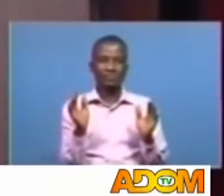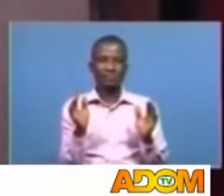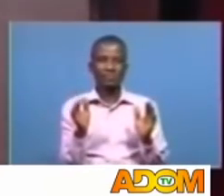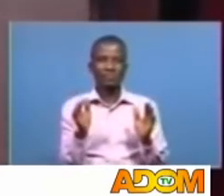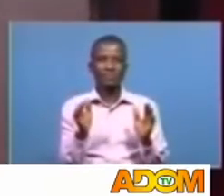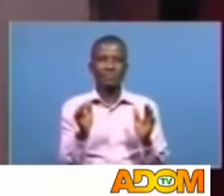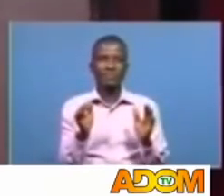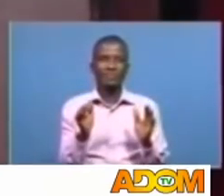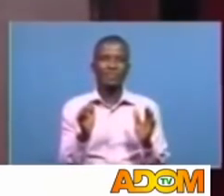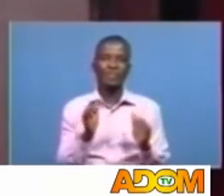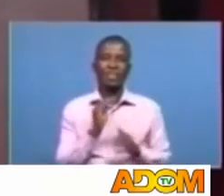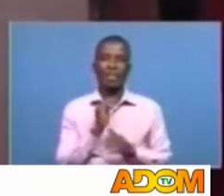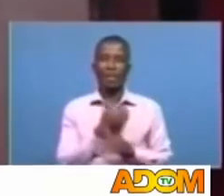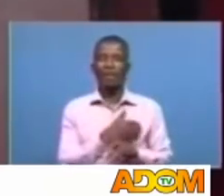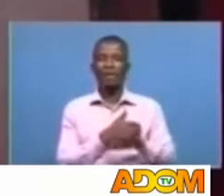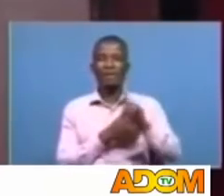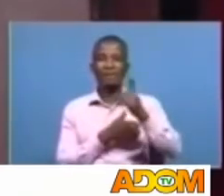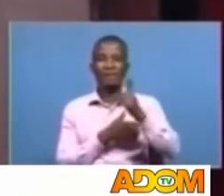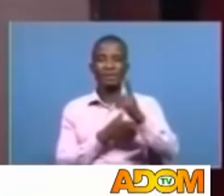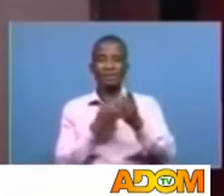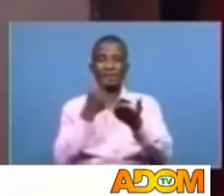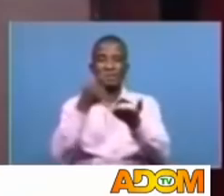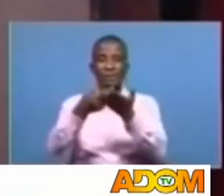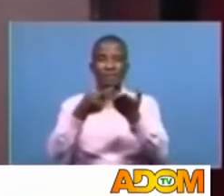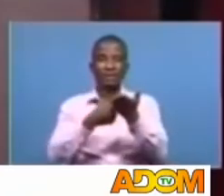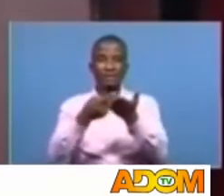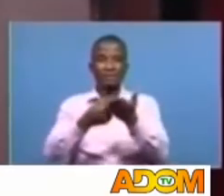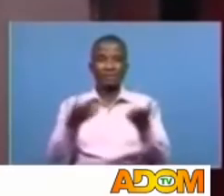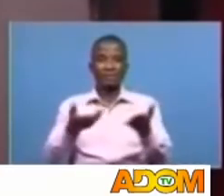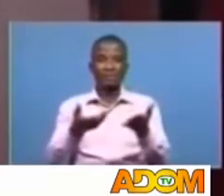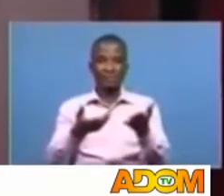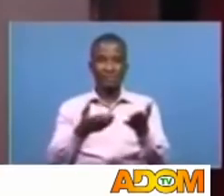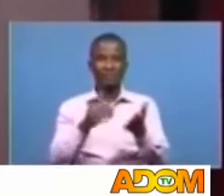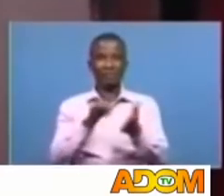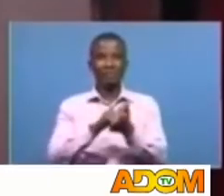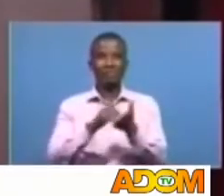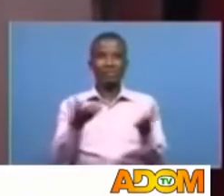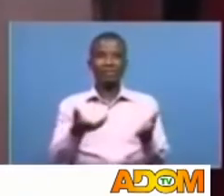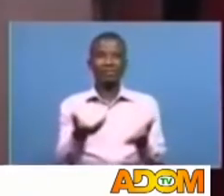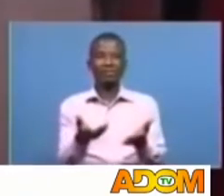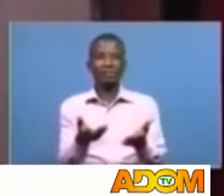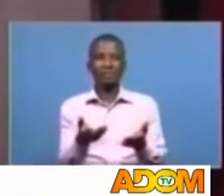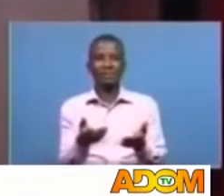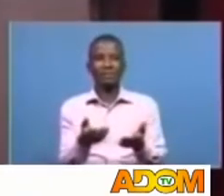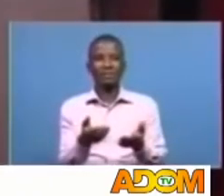our first submission is that